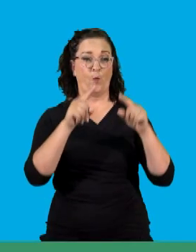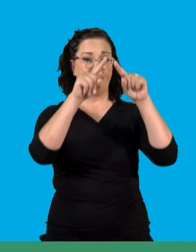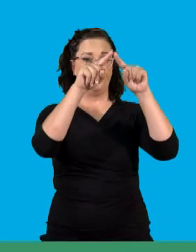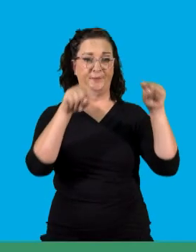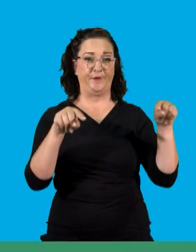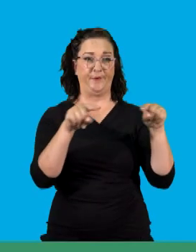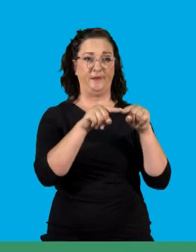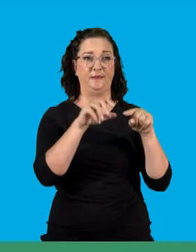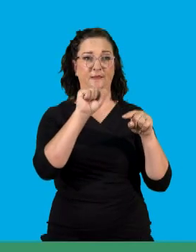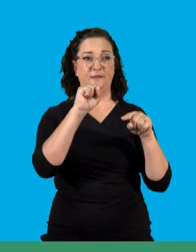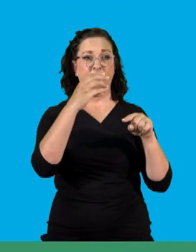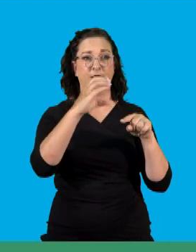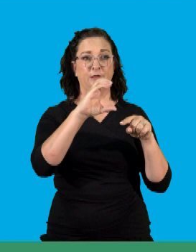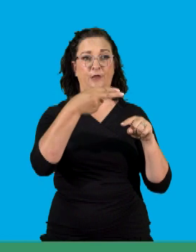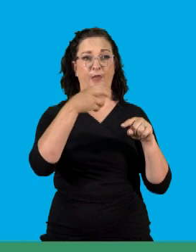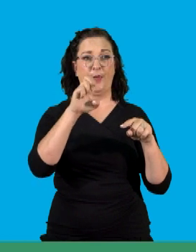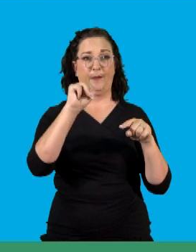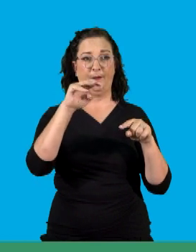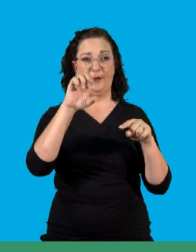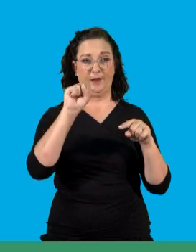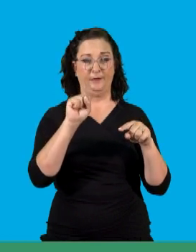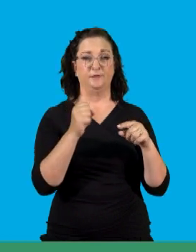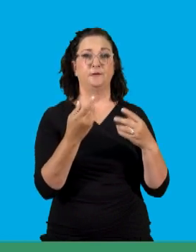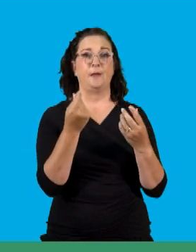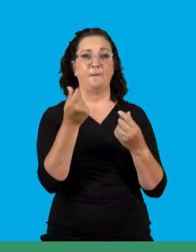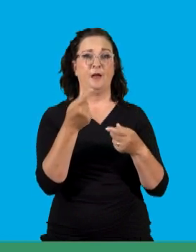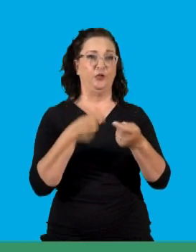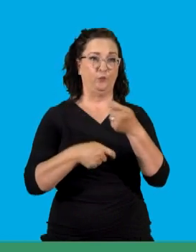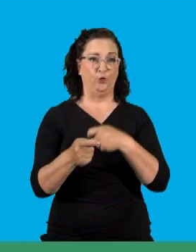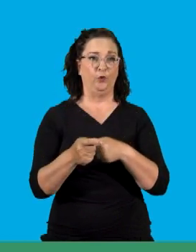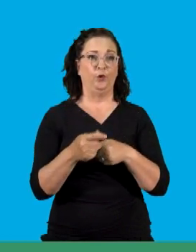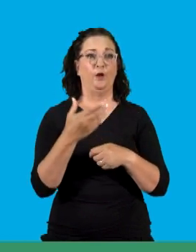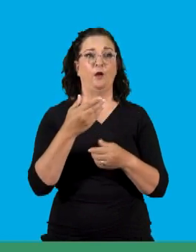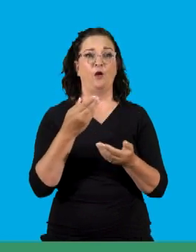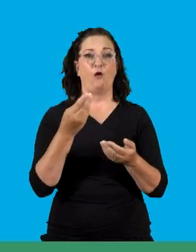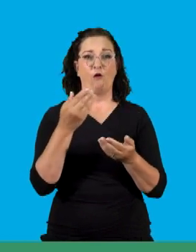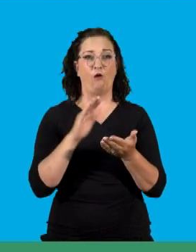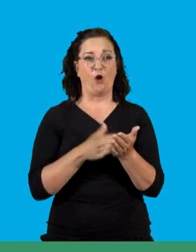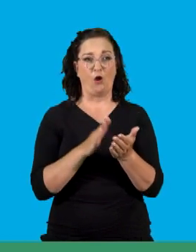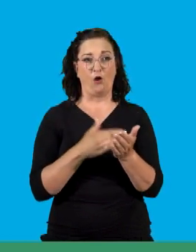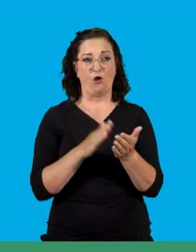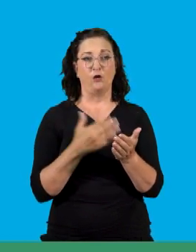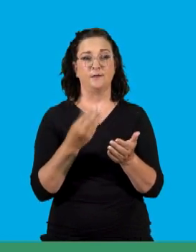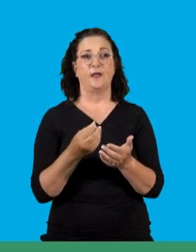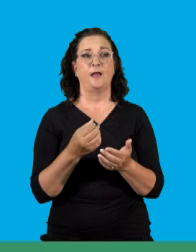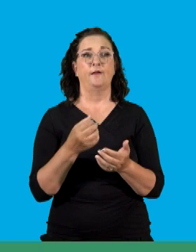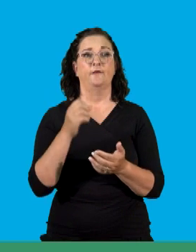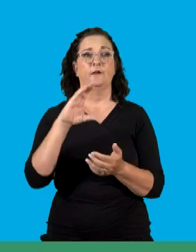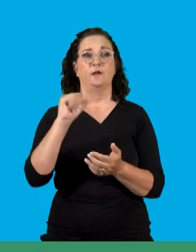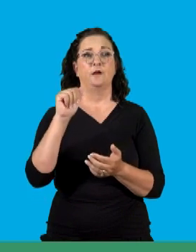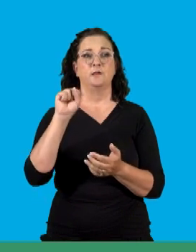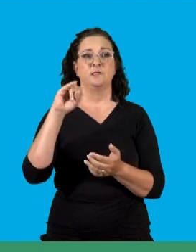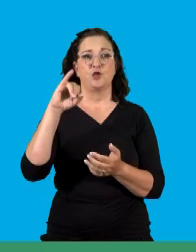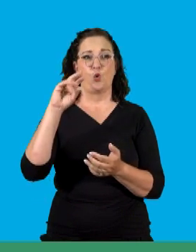schemes. We have money laundering. We have card games. We have casino. We have national lottery. We